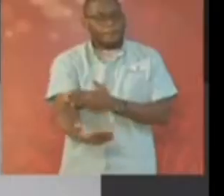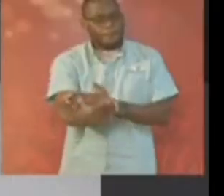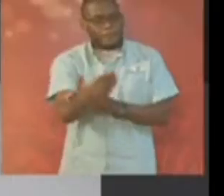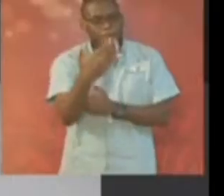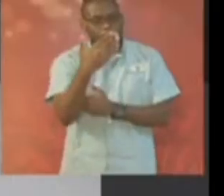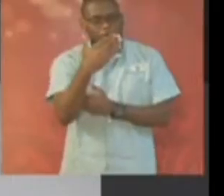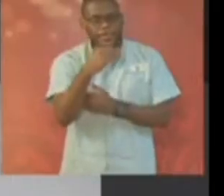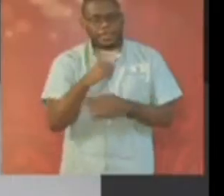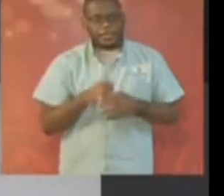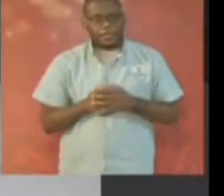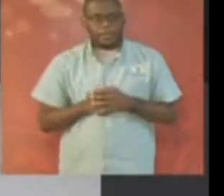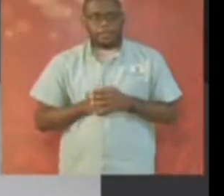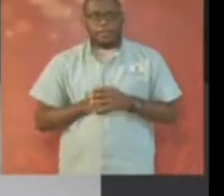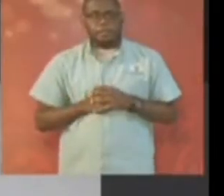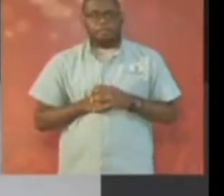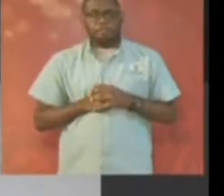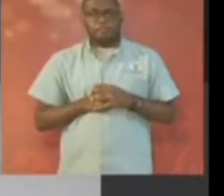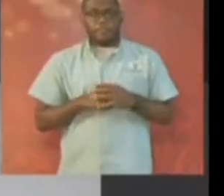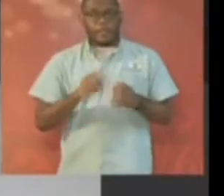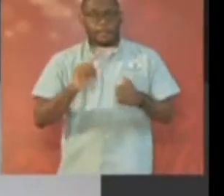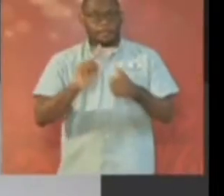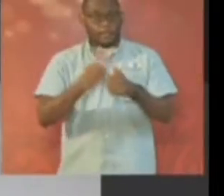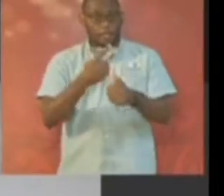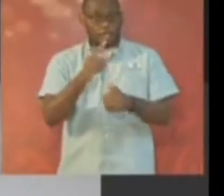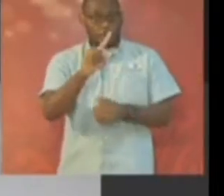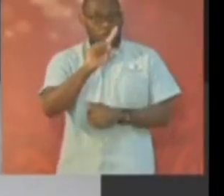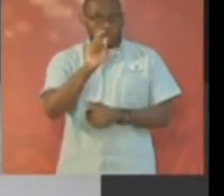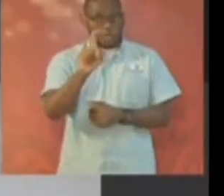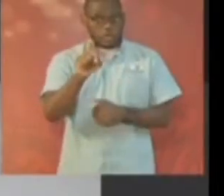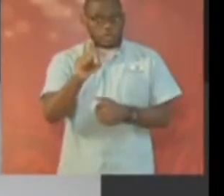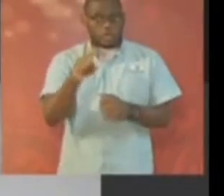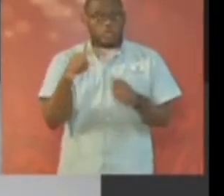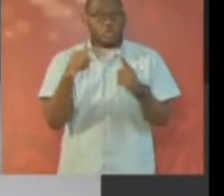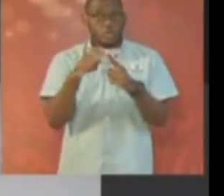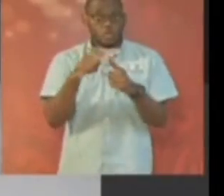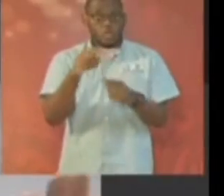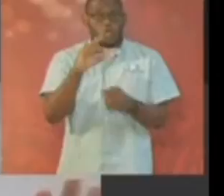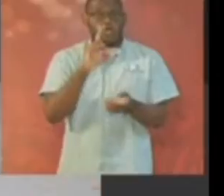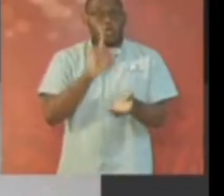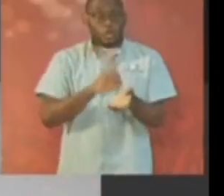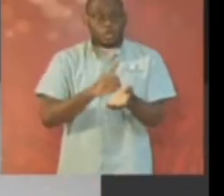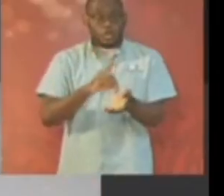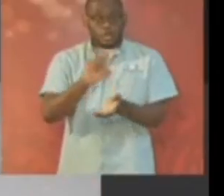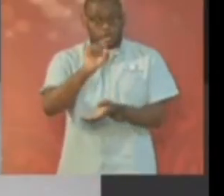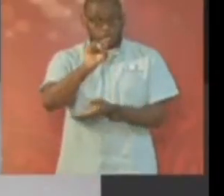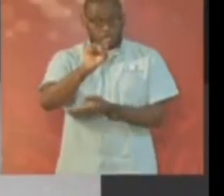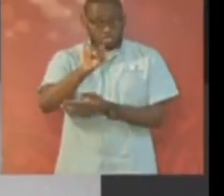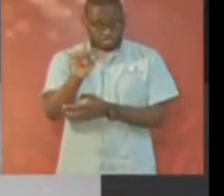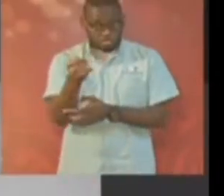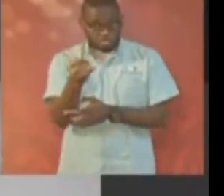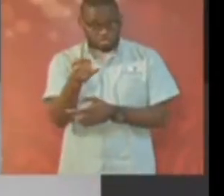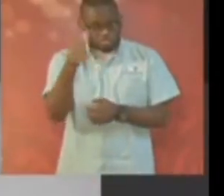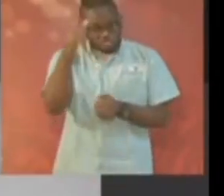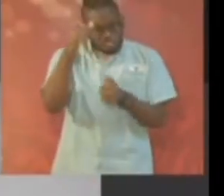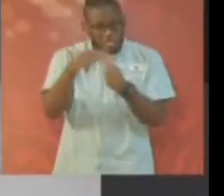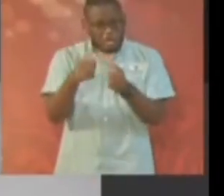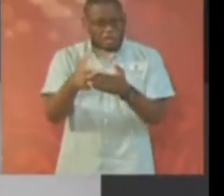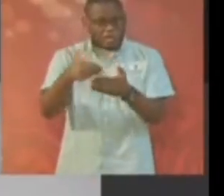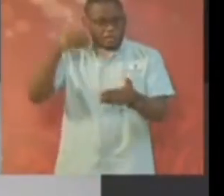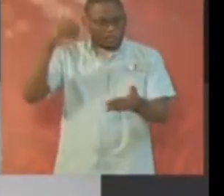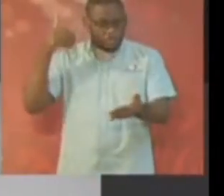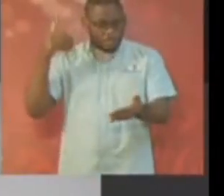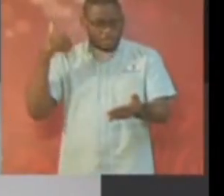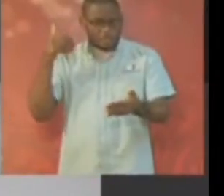Limited. Okay, so my first question, Dr. Sergio Singh. I remember back early on in the pandemic period, you all said that